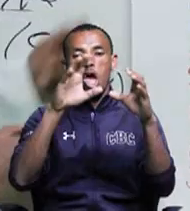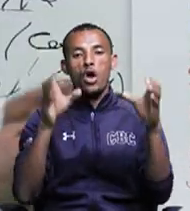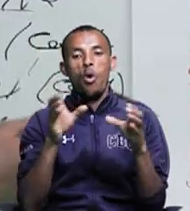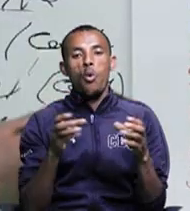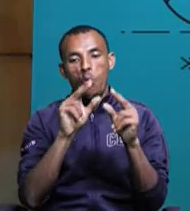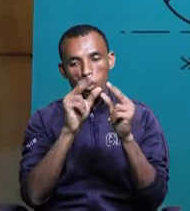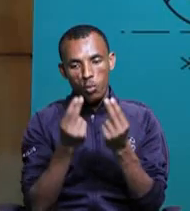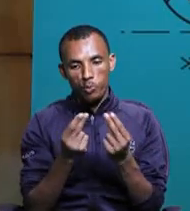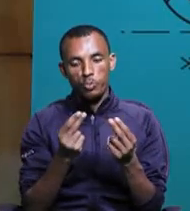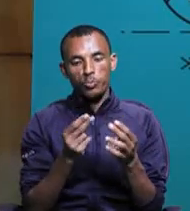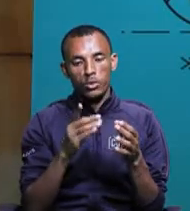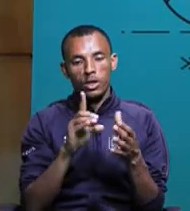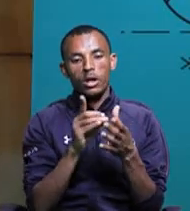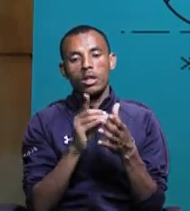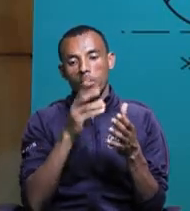it is not organized.